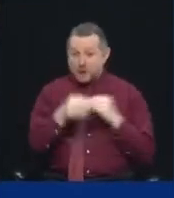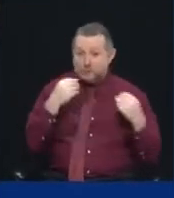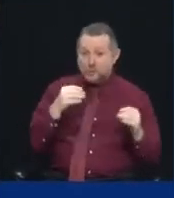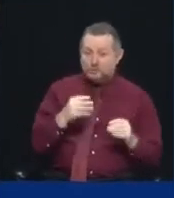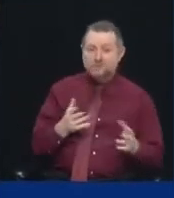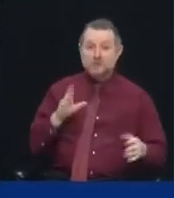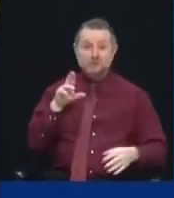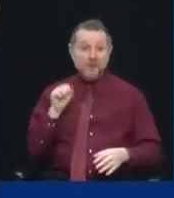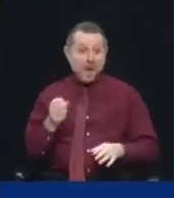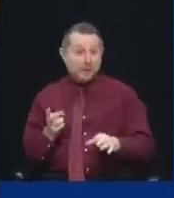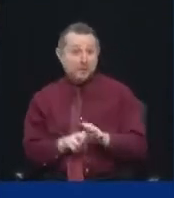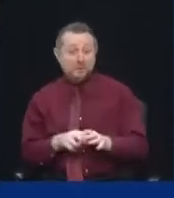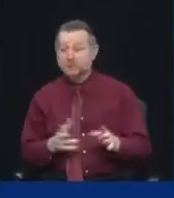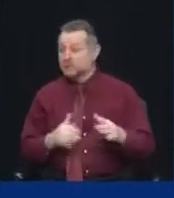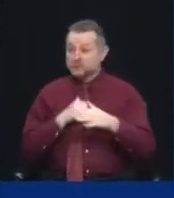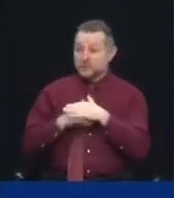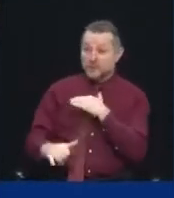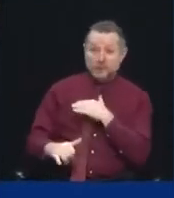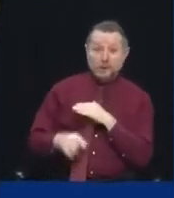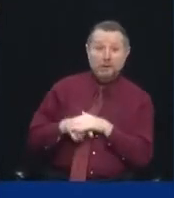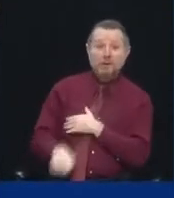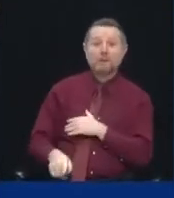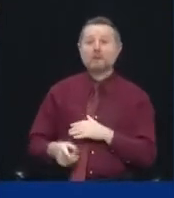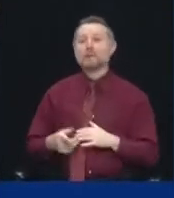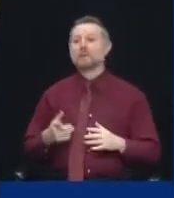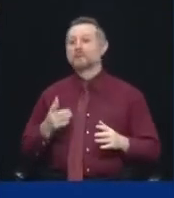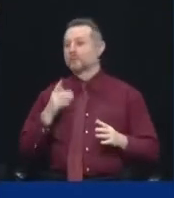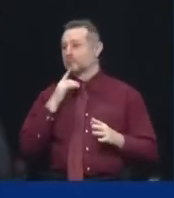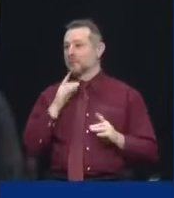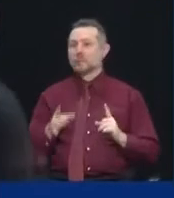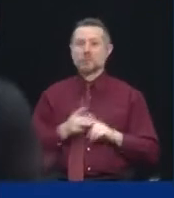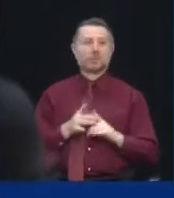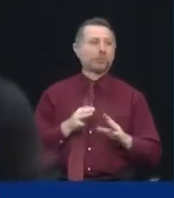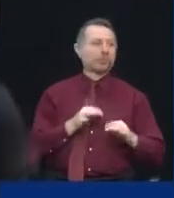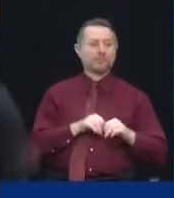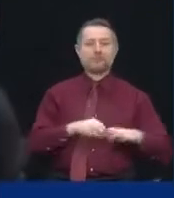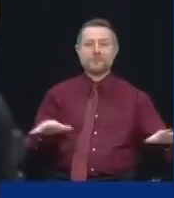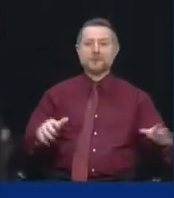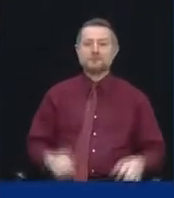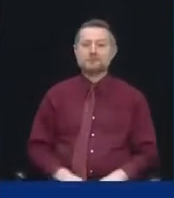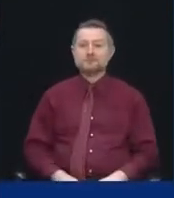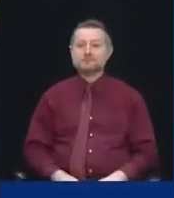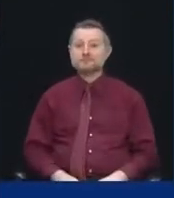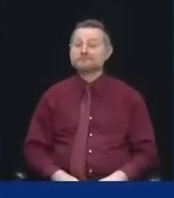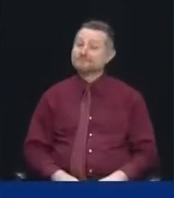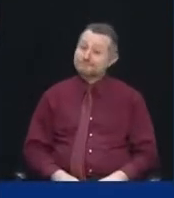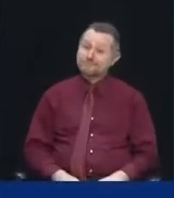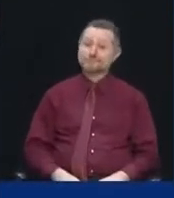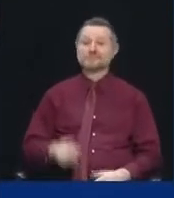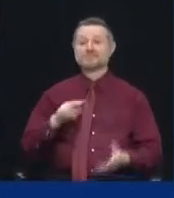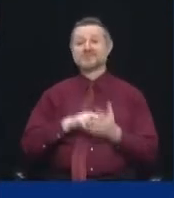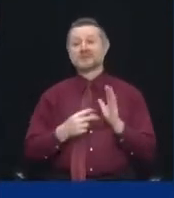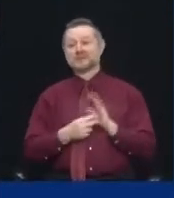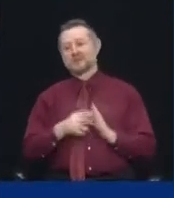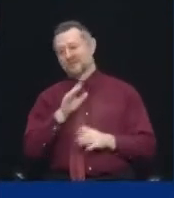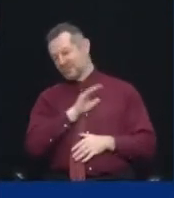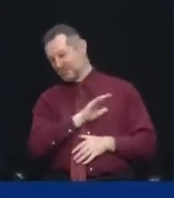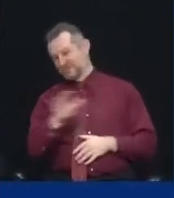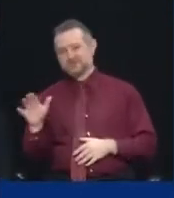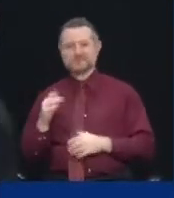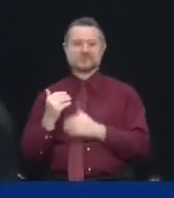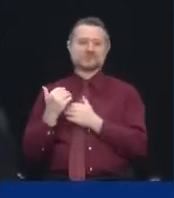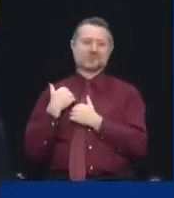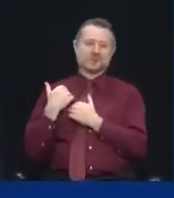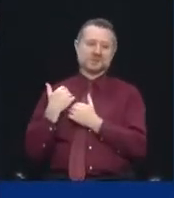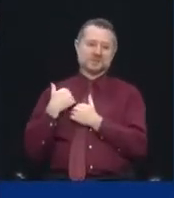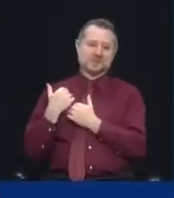You affect other people. You are part of the community. And I believe there's a civic duty for you as part of